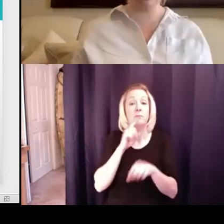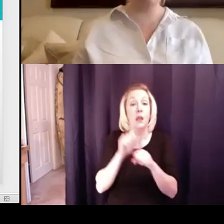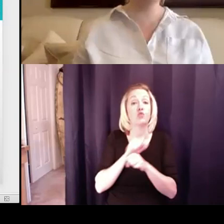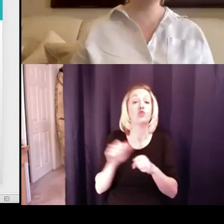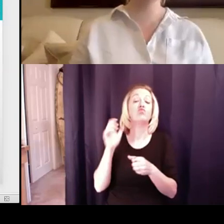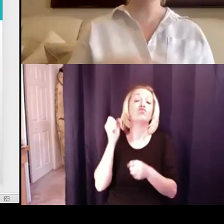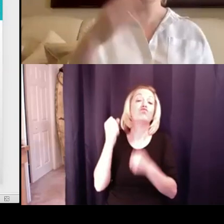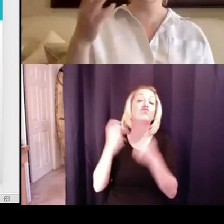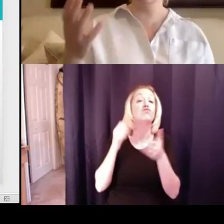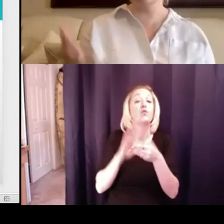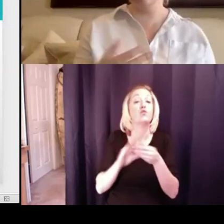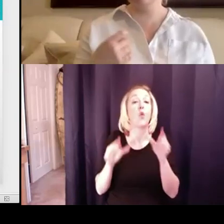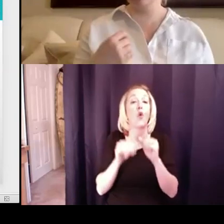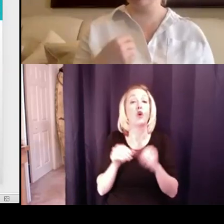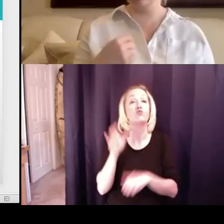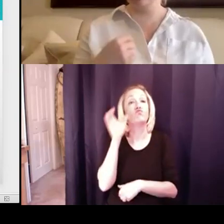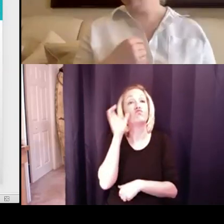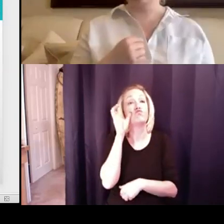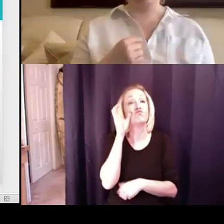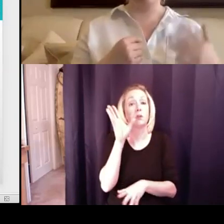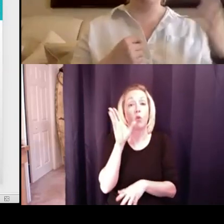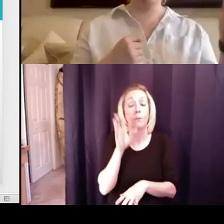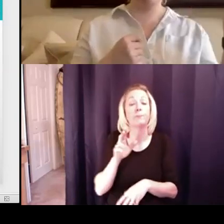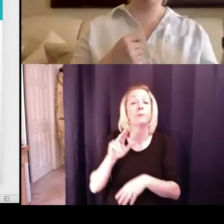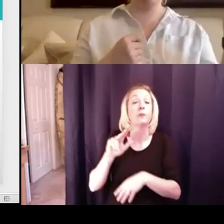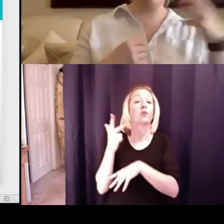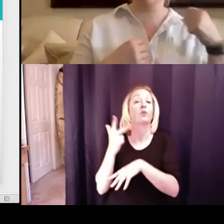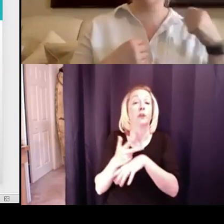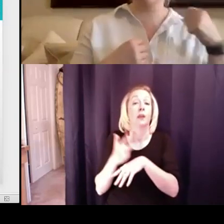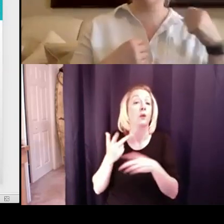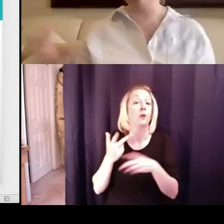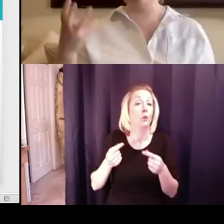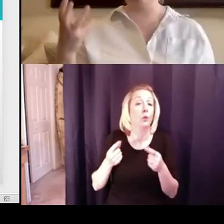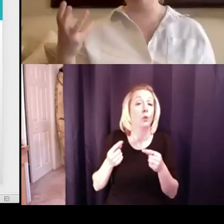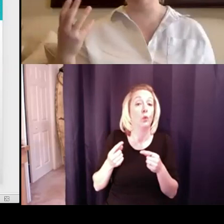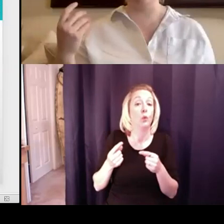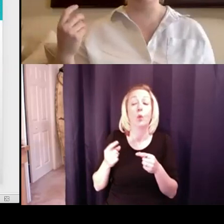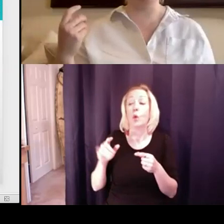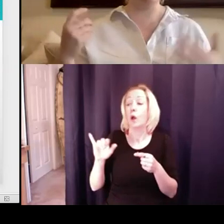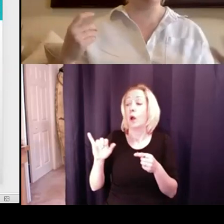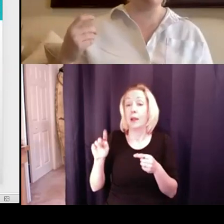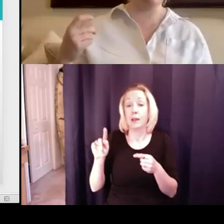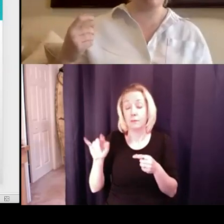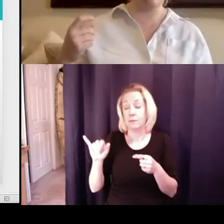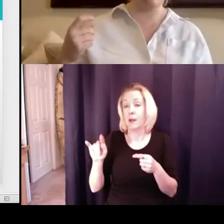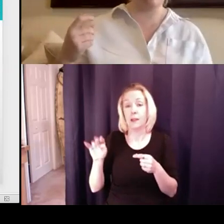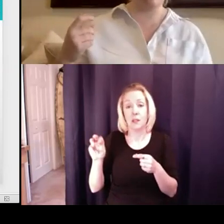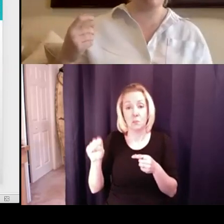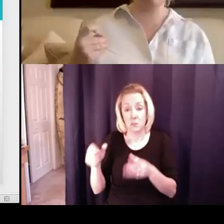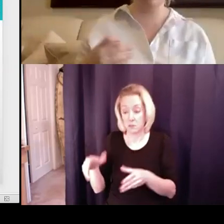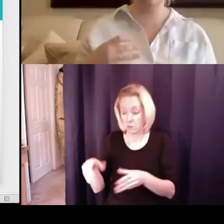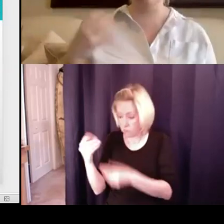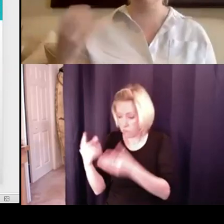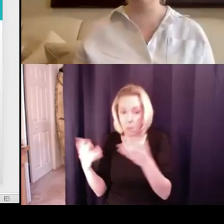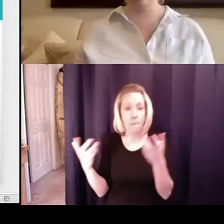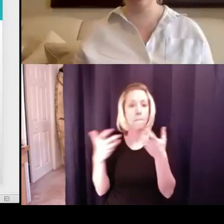2 the story, and then on day 3 we're pairing some of the objects with the story. Maybe by the end we're talking about